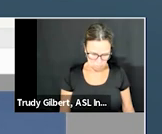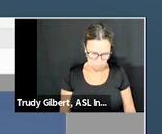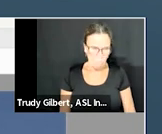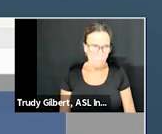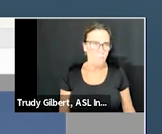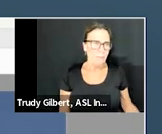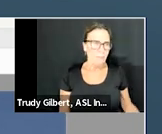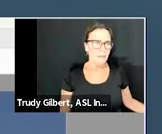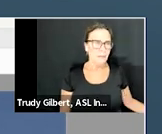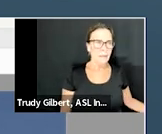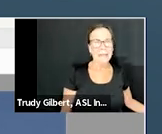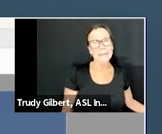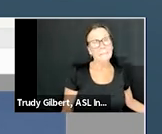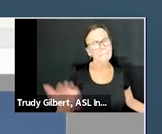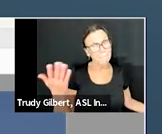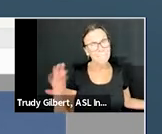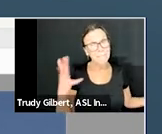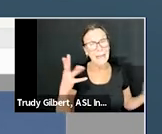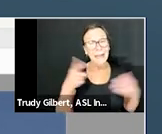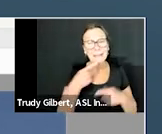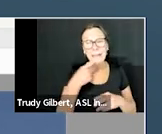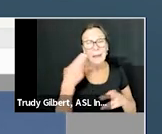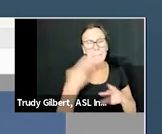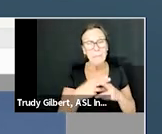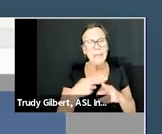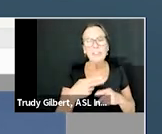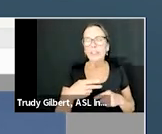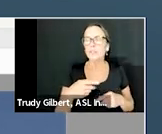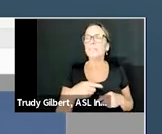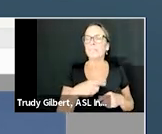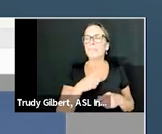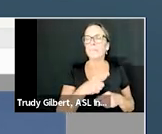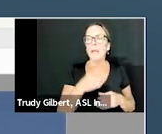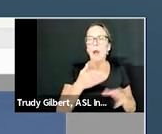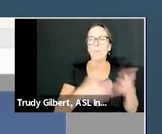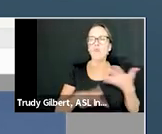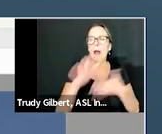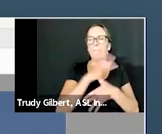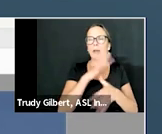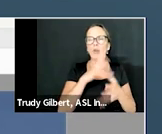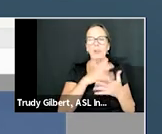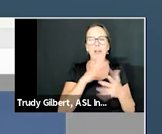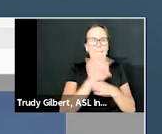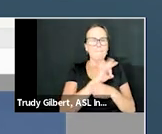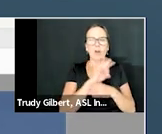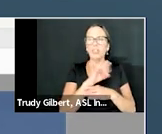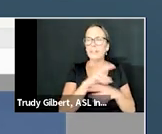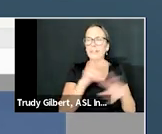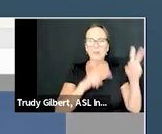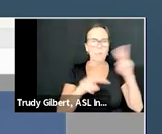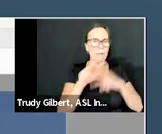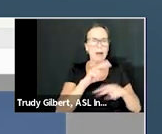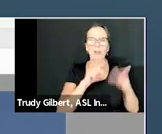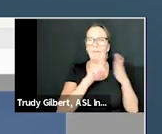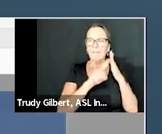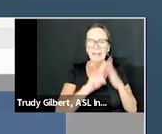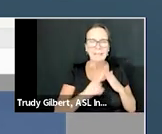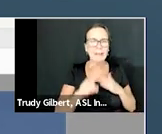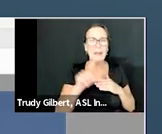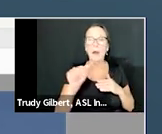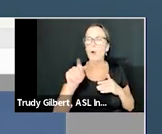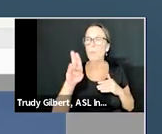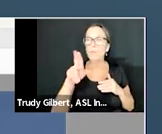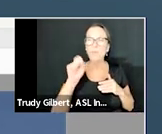So as I mentioned earlier, primarily our function is to monitor and investigate for abuse and neglect.